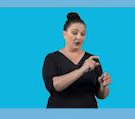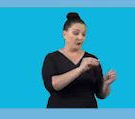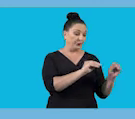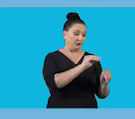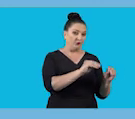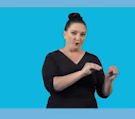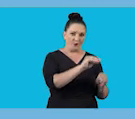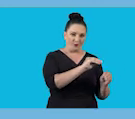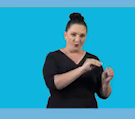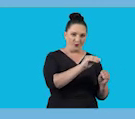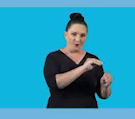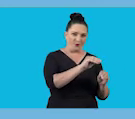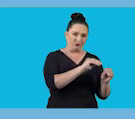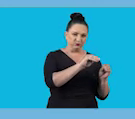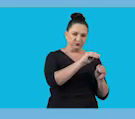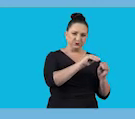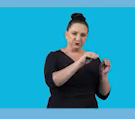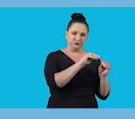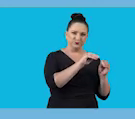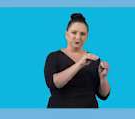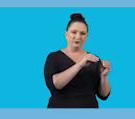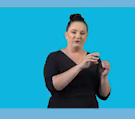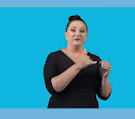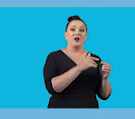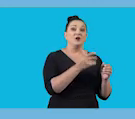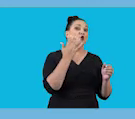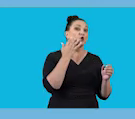even more, they're going to start to overcome the attractive